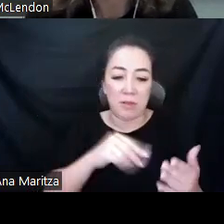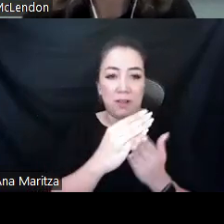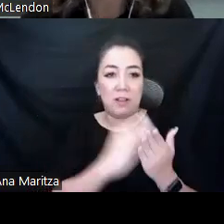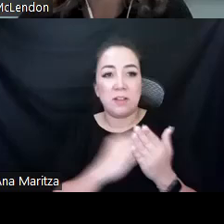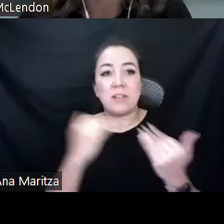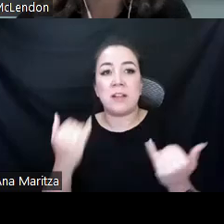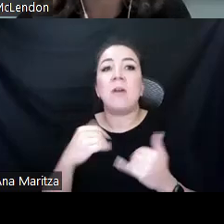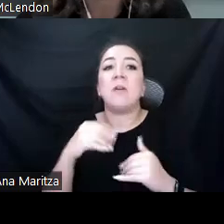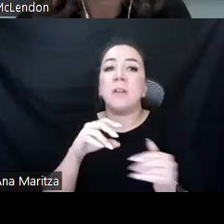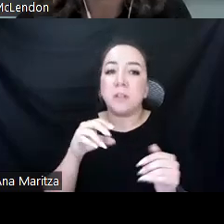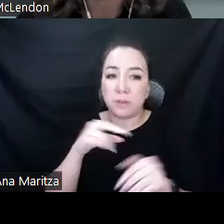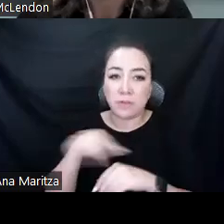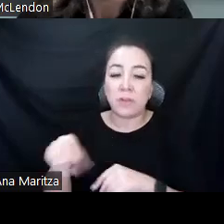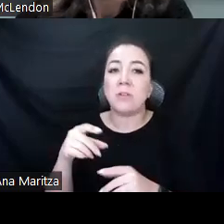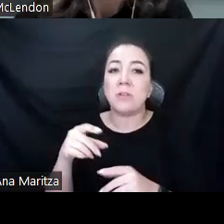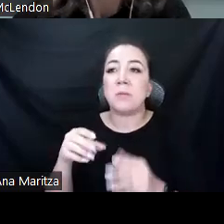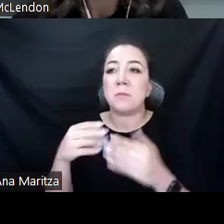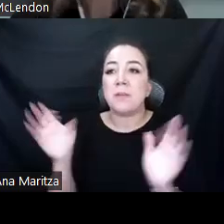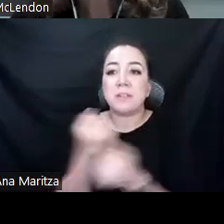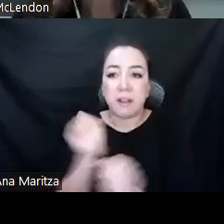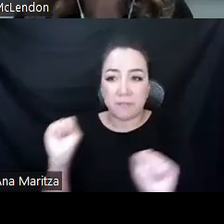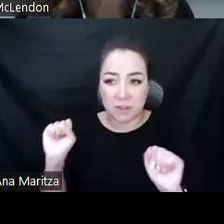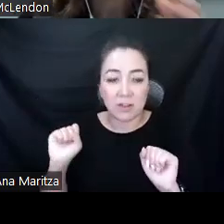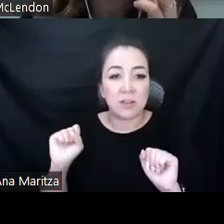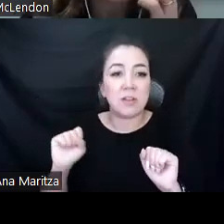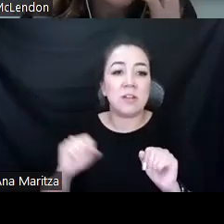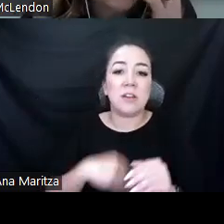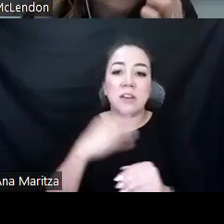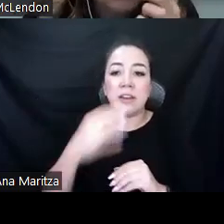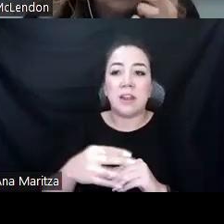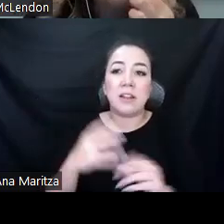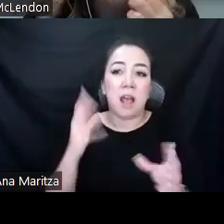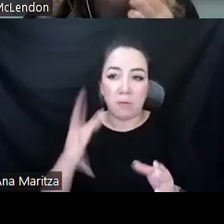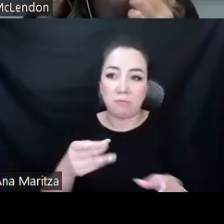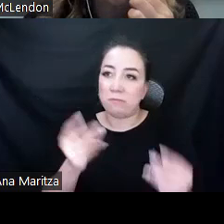has been referred to Assembly Public Safety. Okay, next two, I'll go quick.